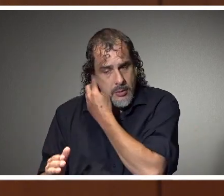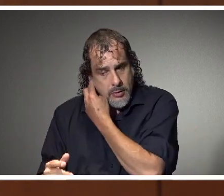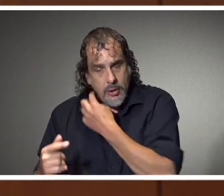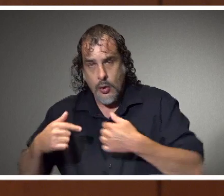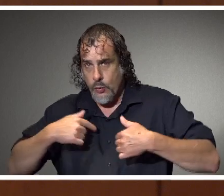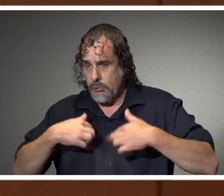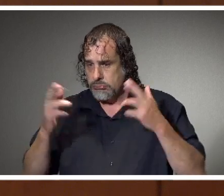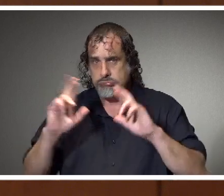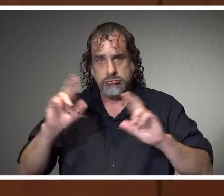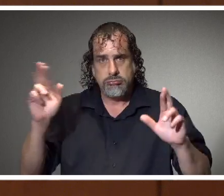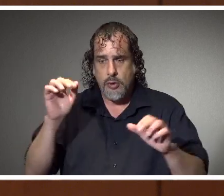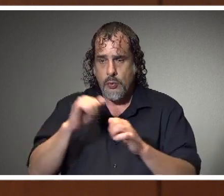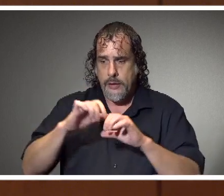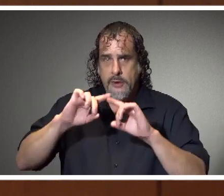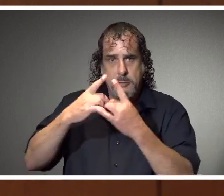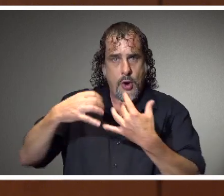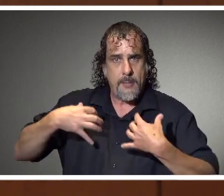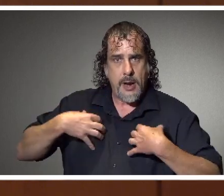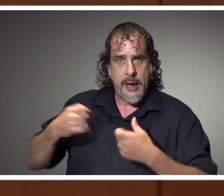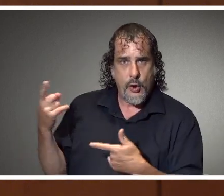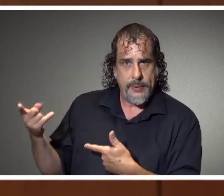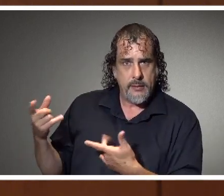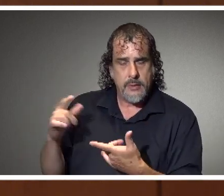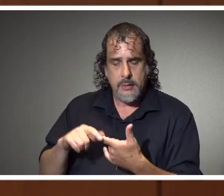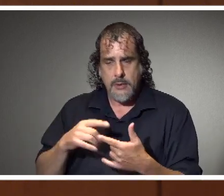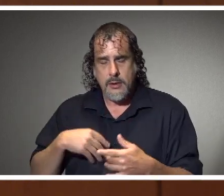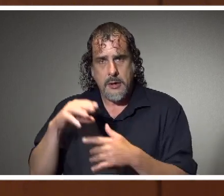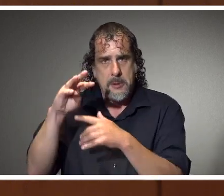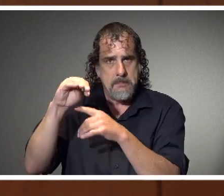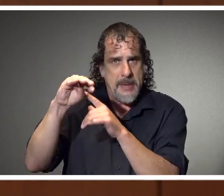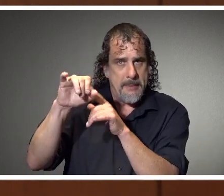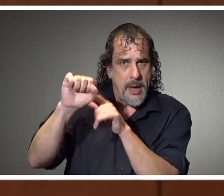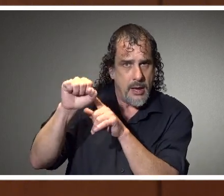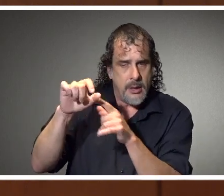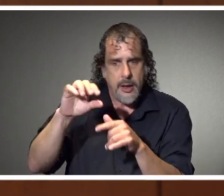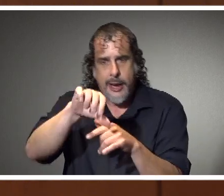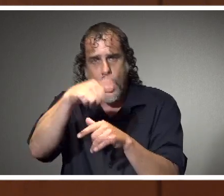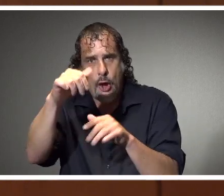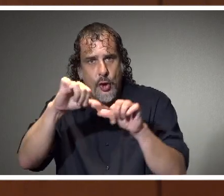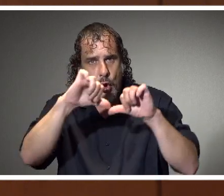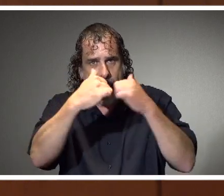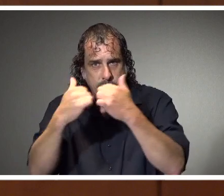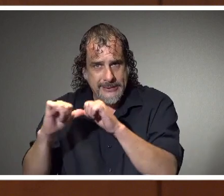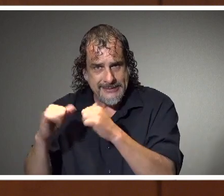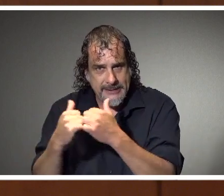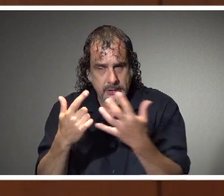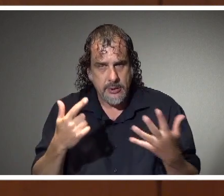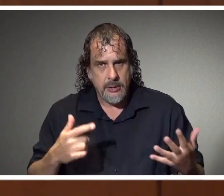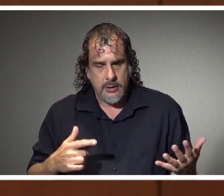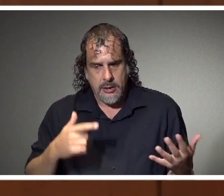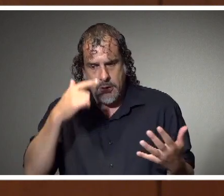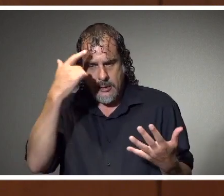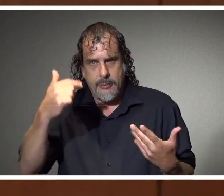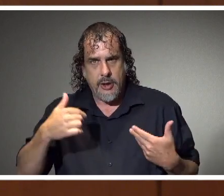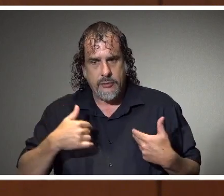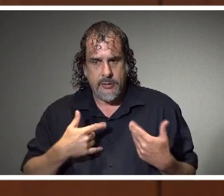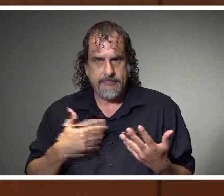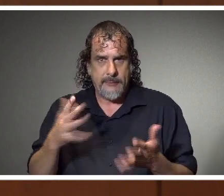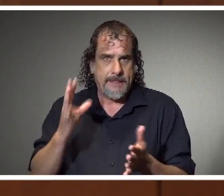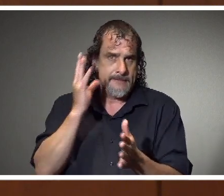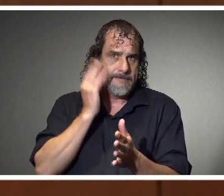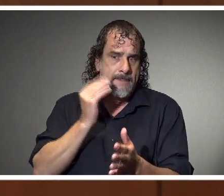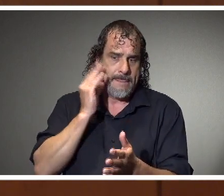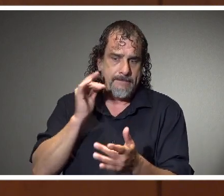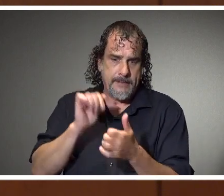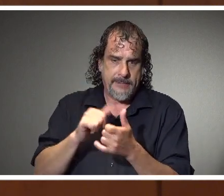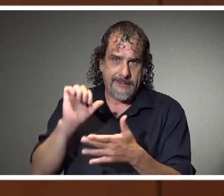working with the Department of Health, the Mississippi Emergency Management Agency, and others because we have gone through the